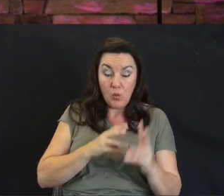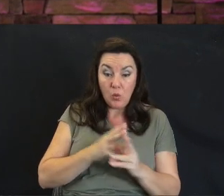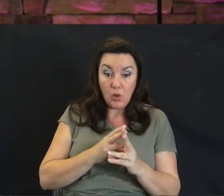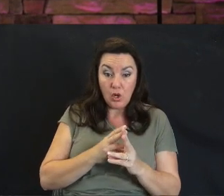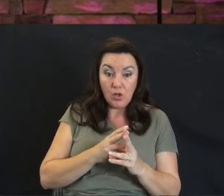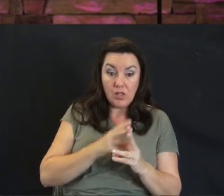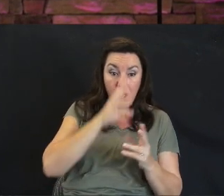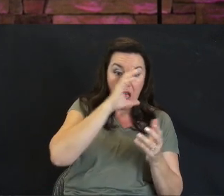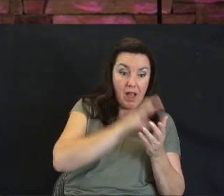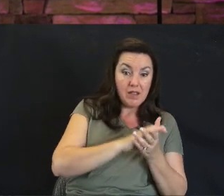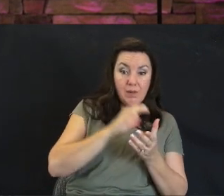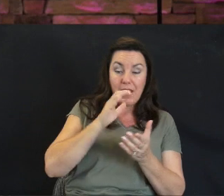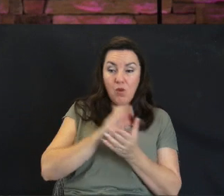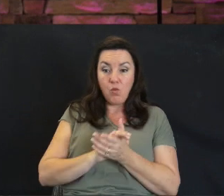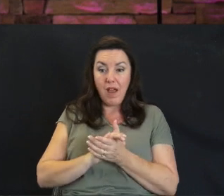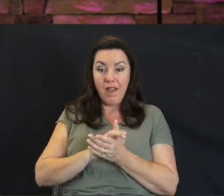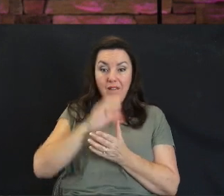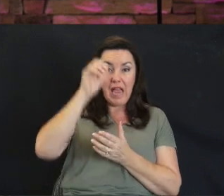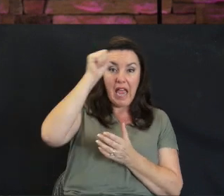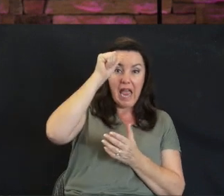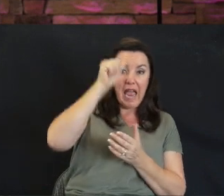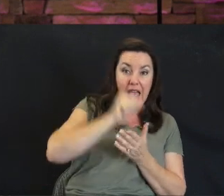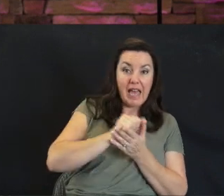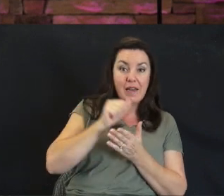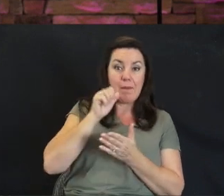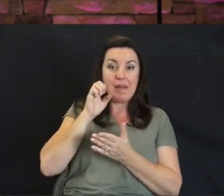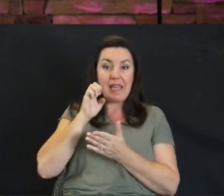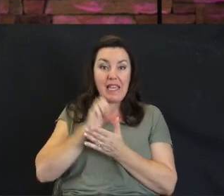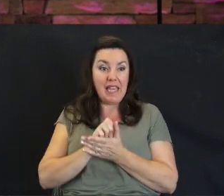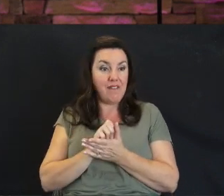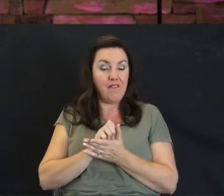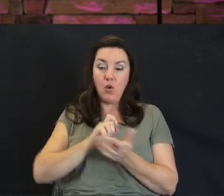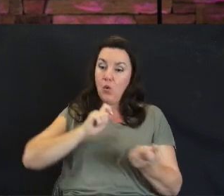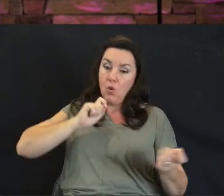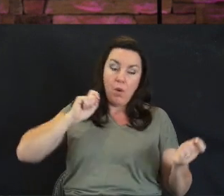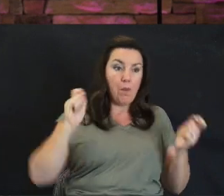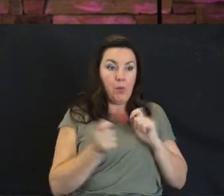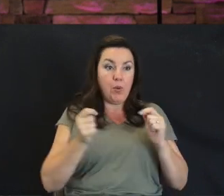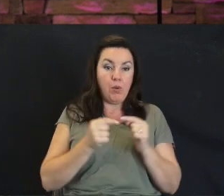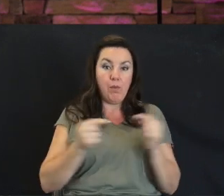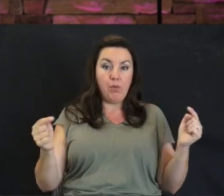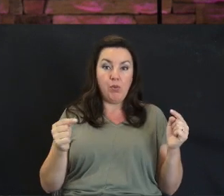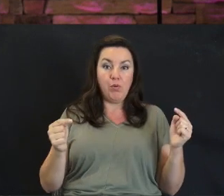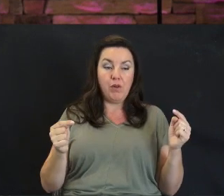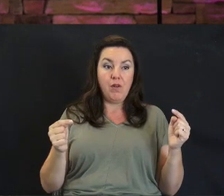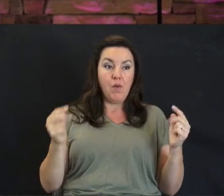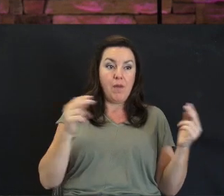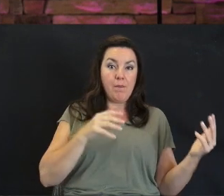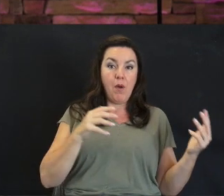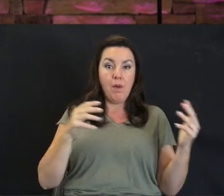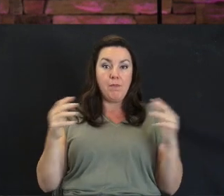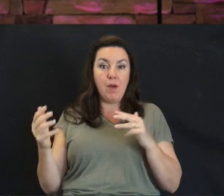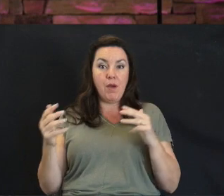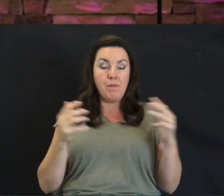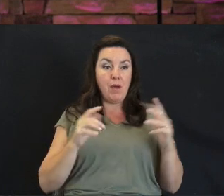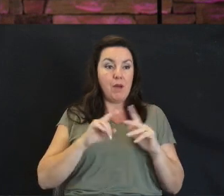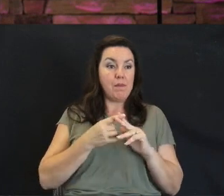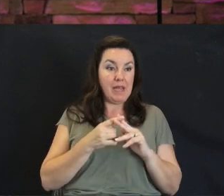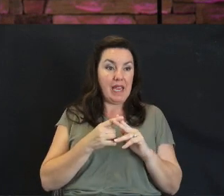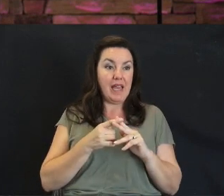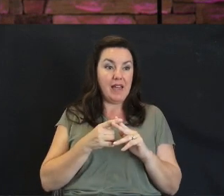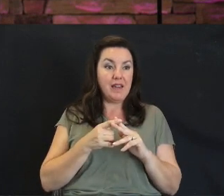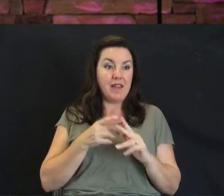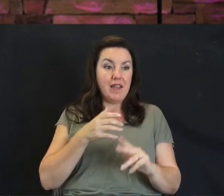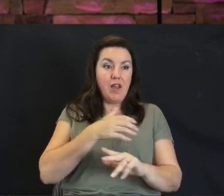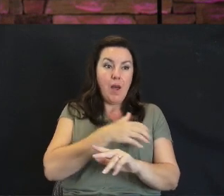and Eve Between husband and wife This is precisely the moment In history Where the battle of the sexes began A power struggle